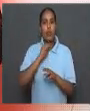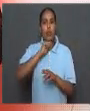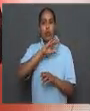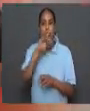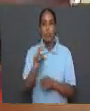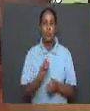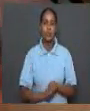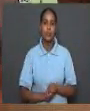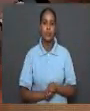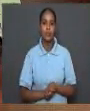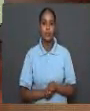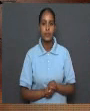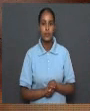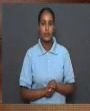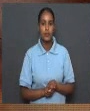corroding.